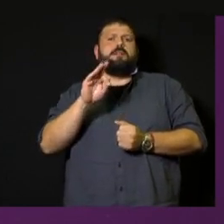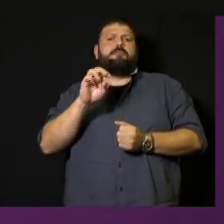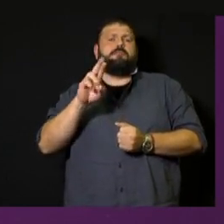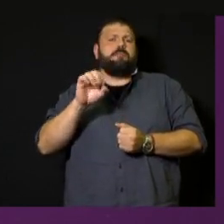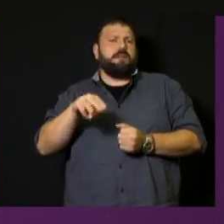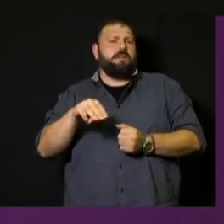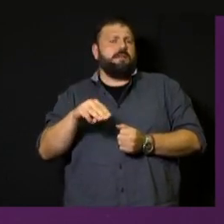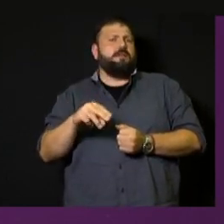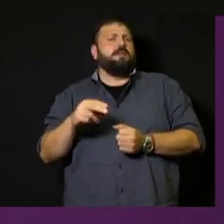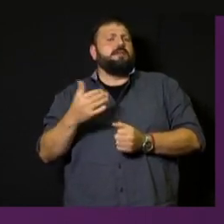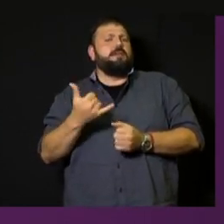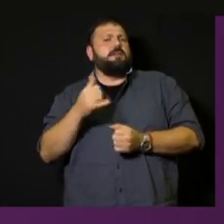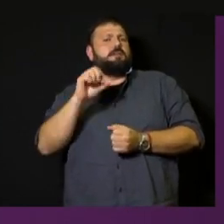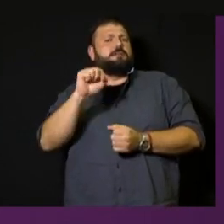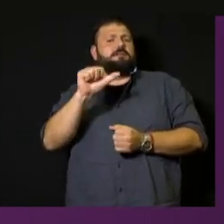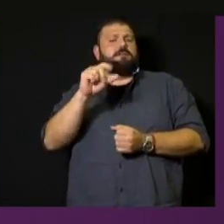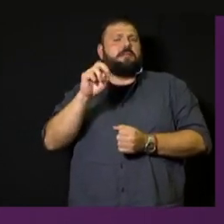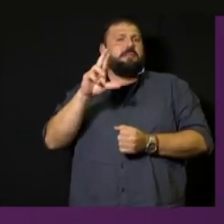and Sandra.